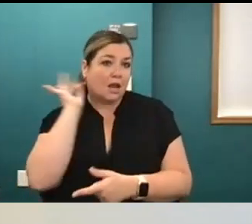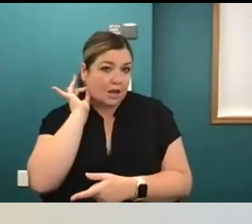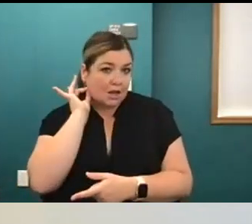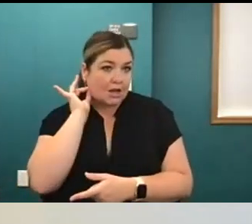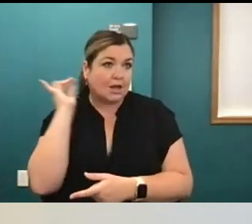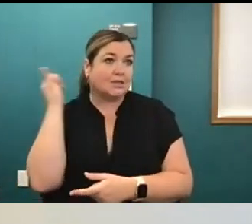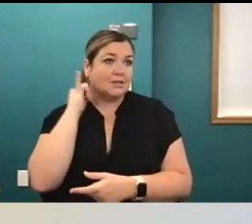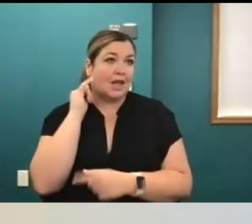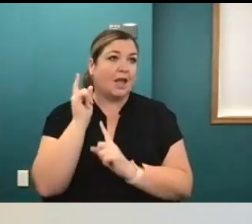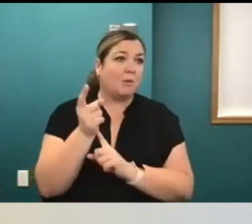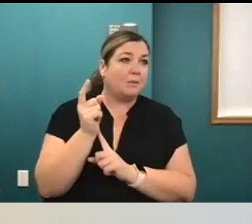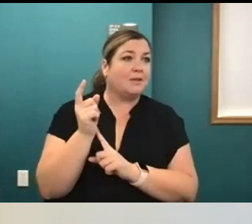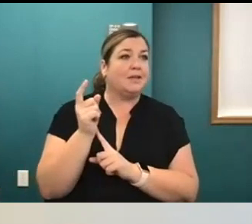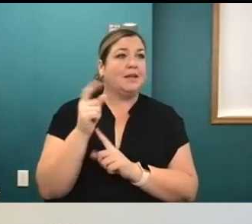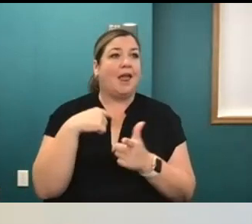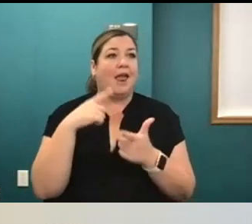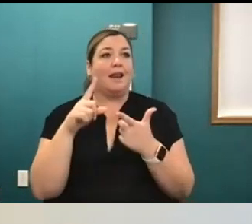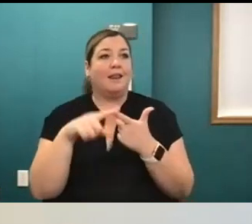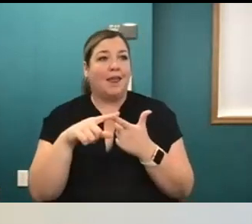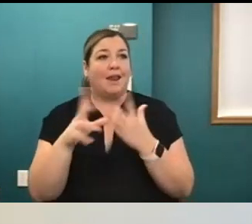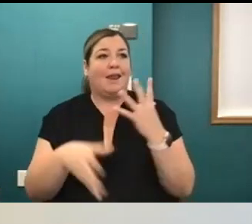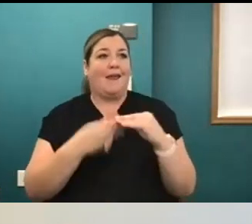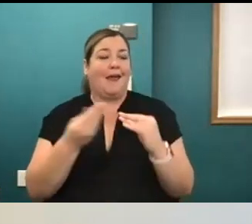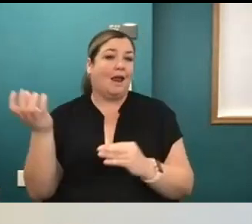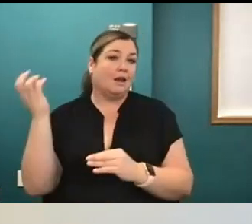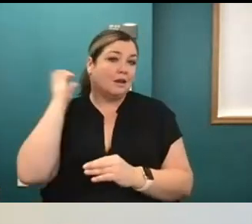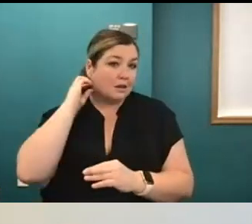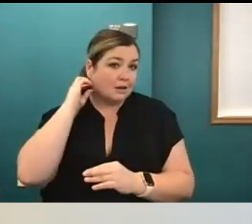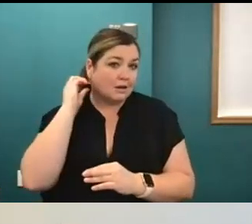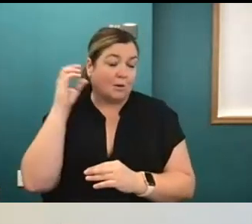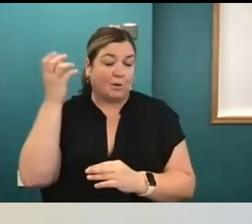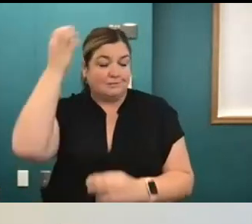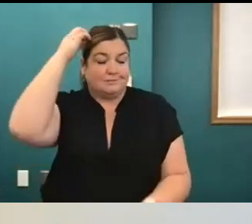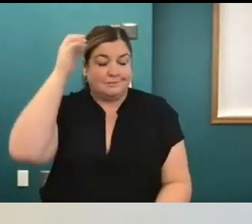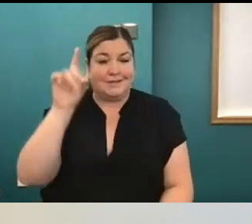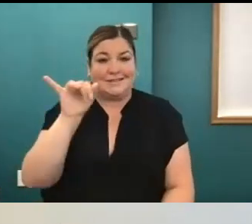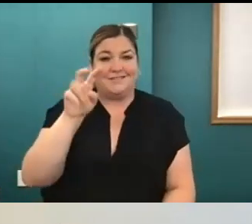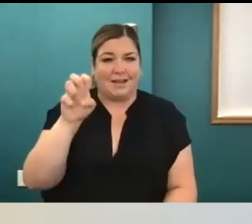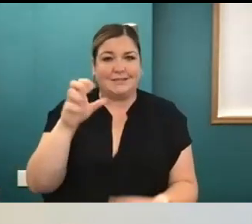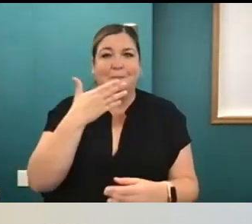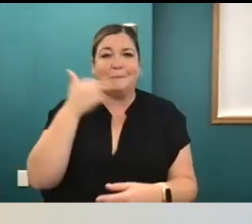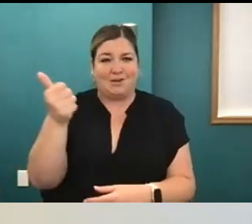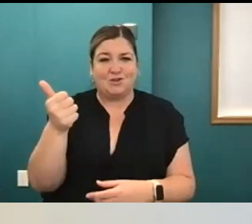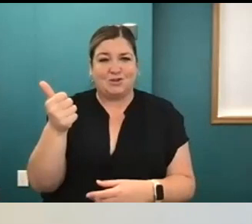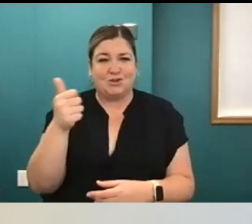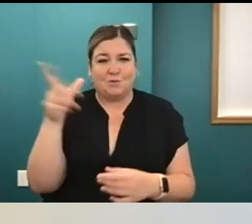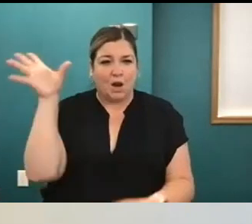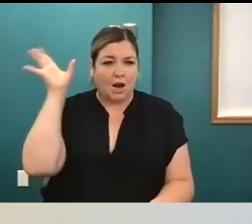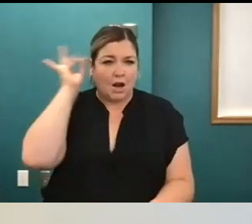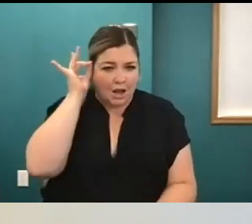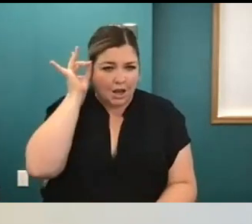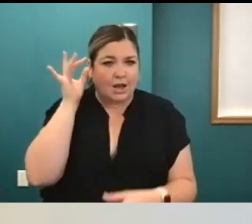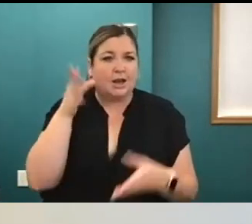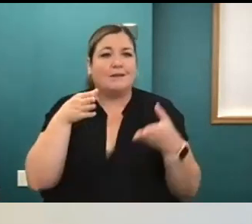minute or so, and then load the device. And that creates a better connection of the sticker to the skin and allows